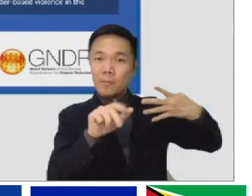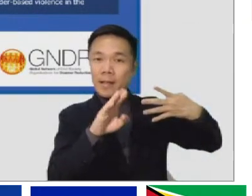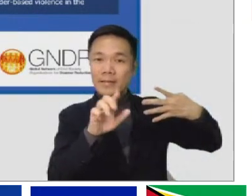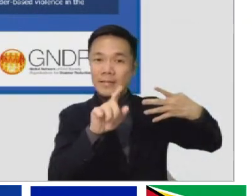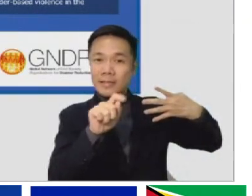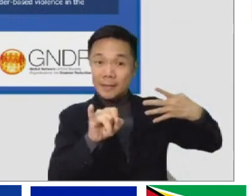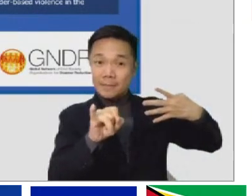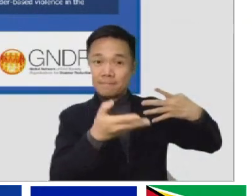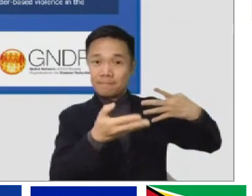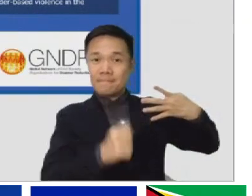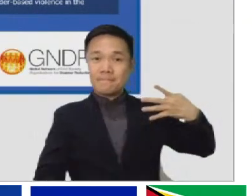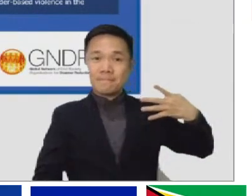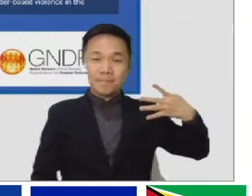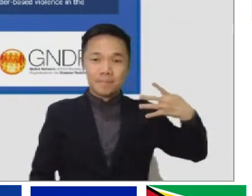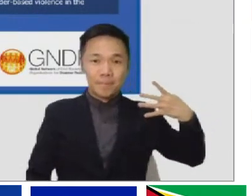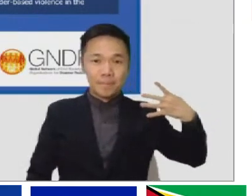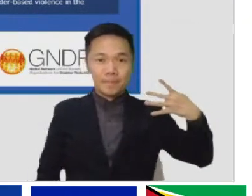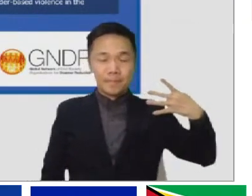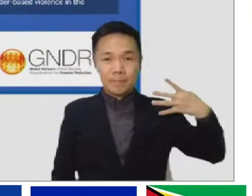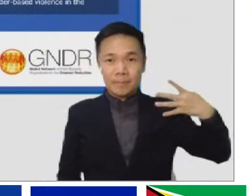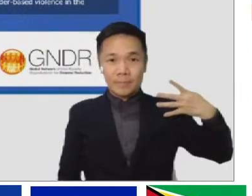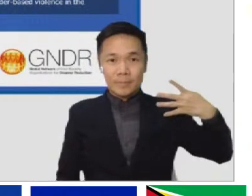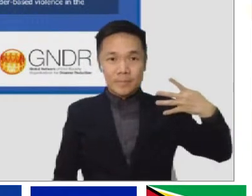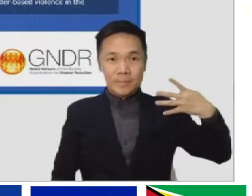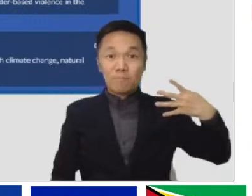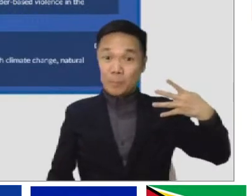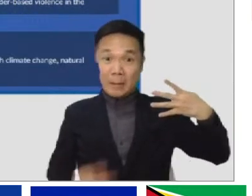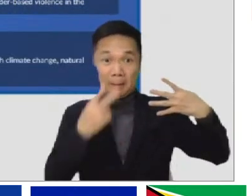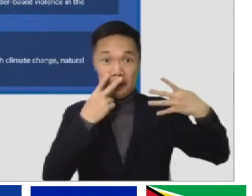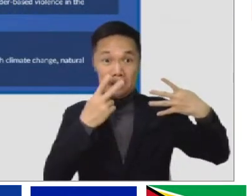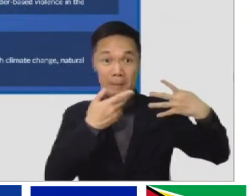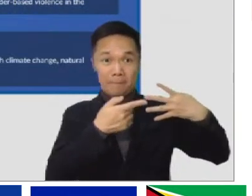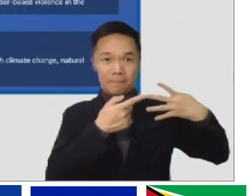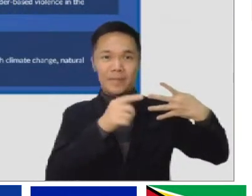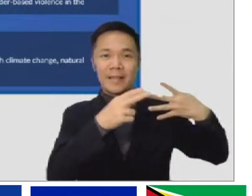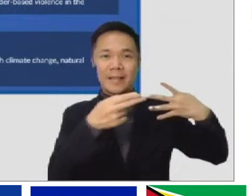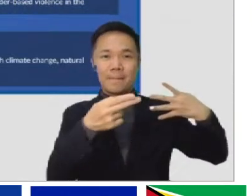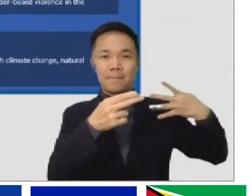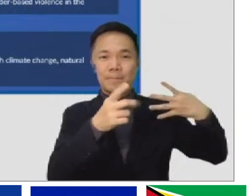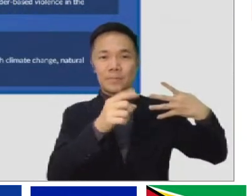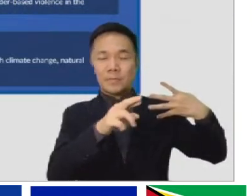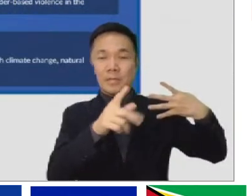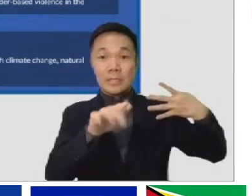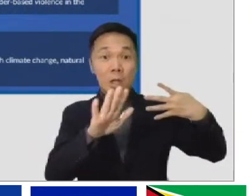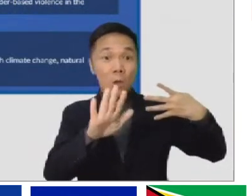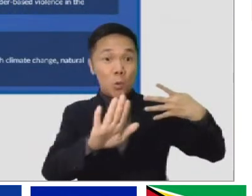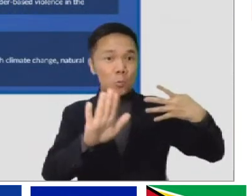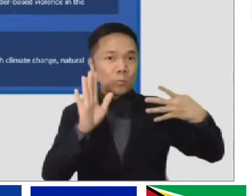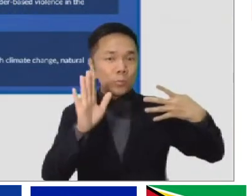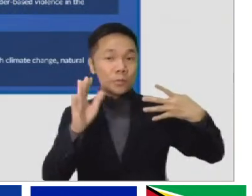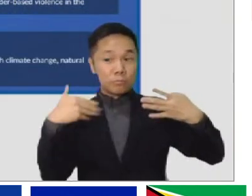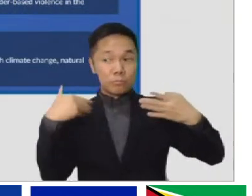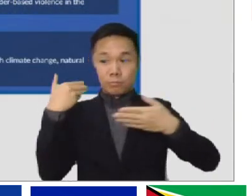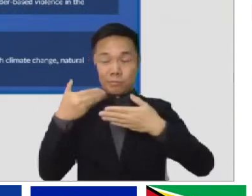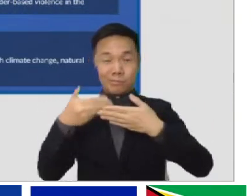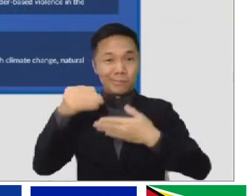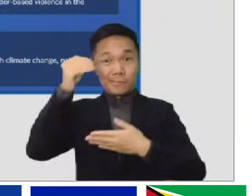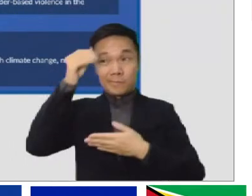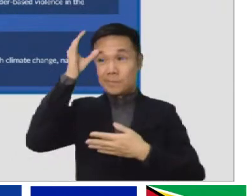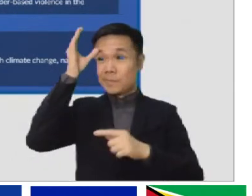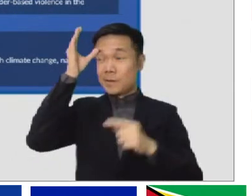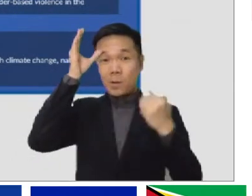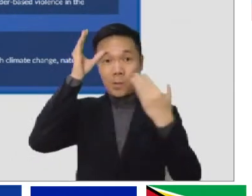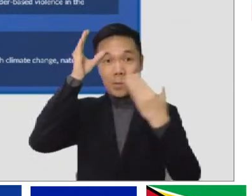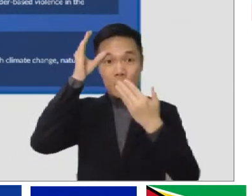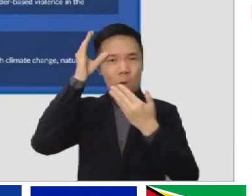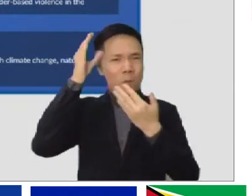And it goes as follows. What is the accumulated experience to face new health challenges